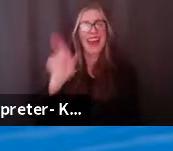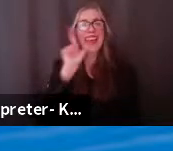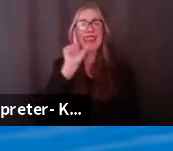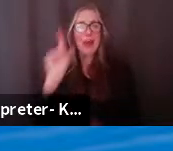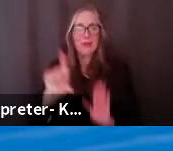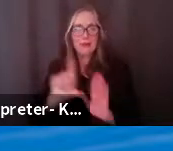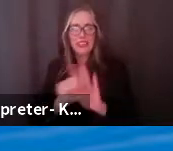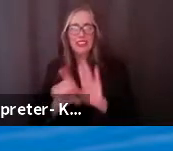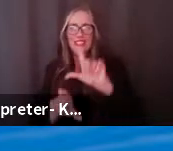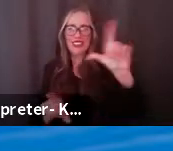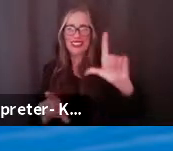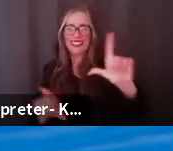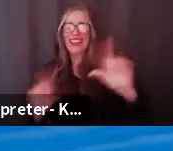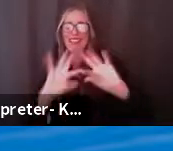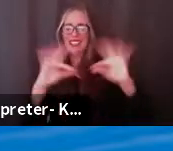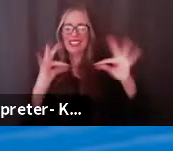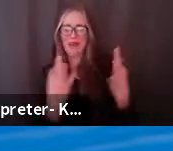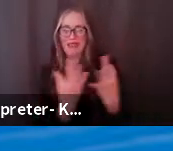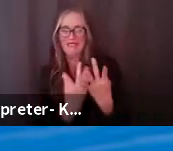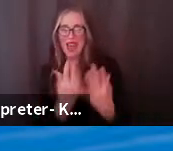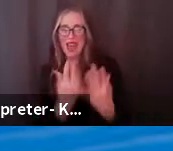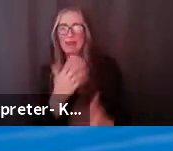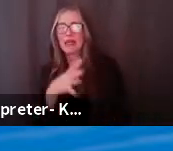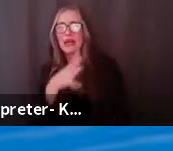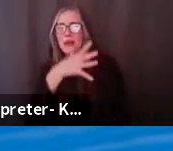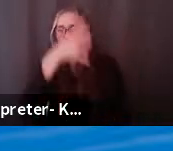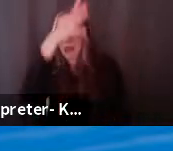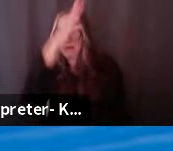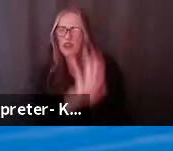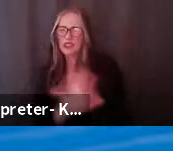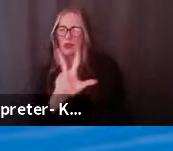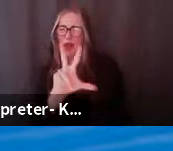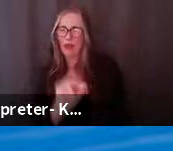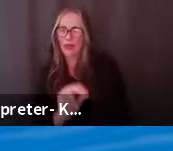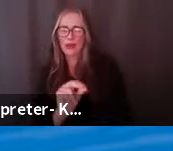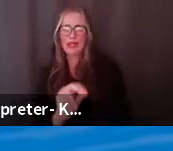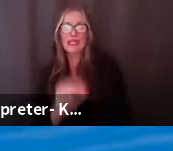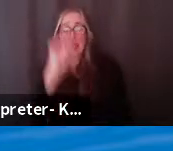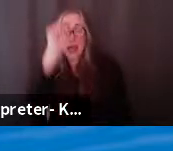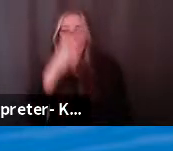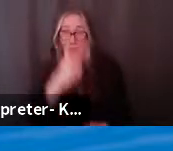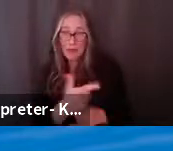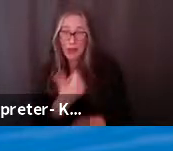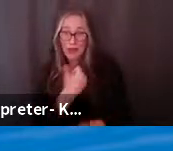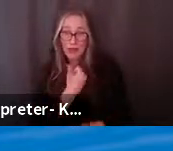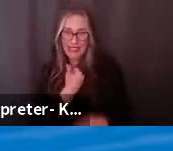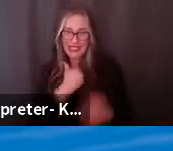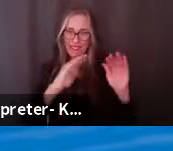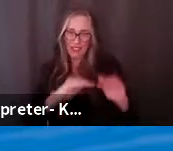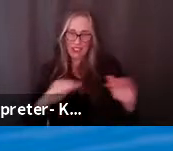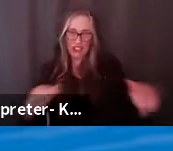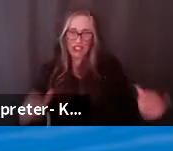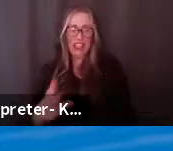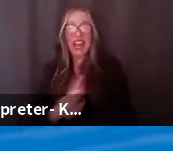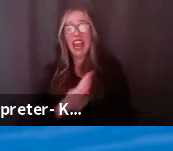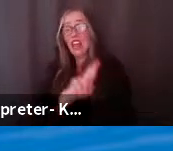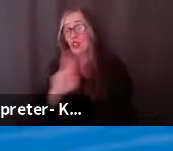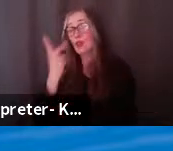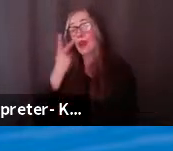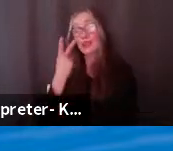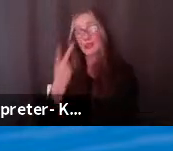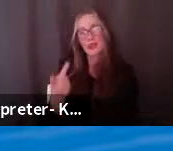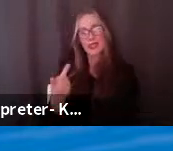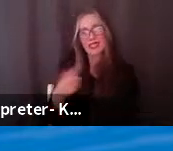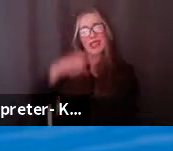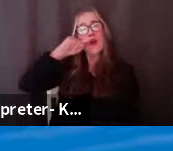my family my parents in their mid 30s and my brothers and myself as children to the right is an iowa corn